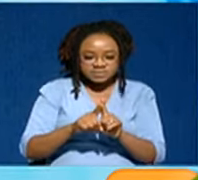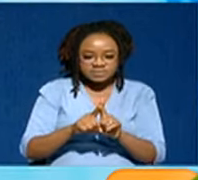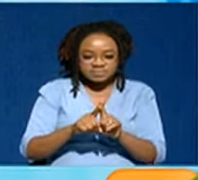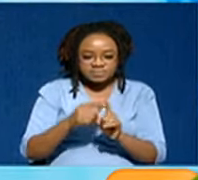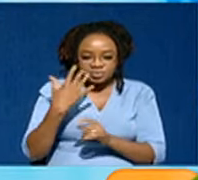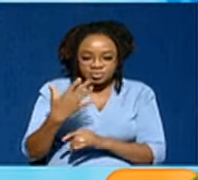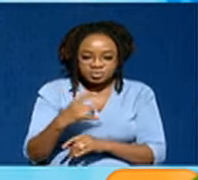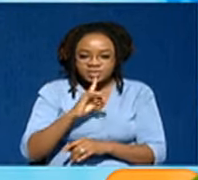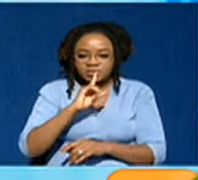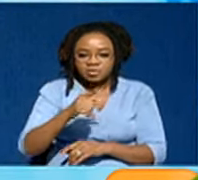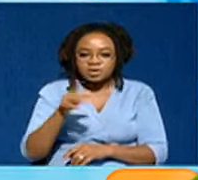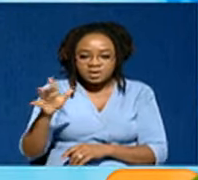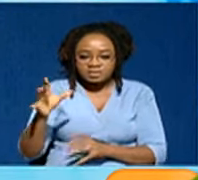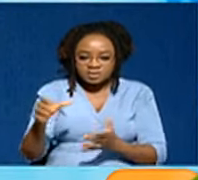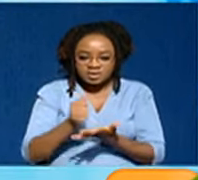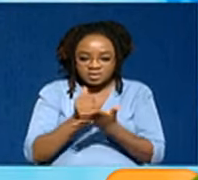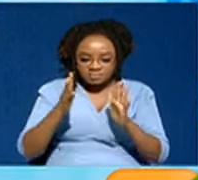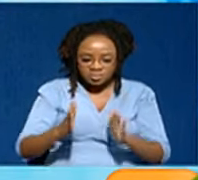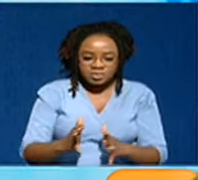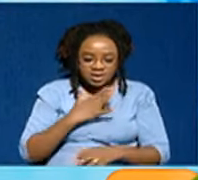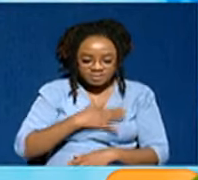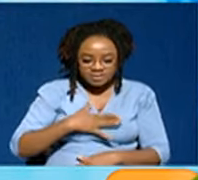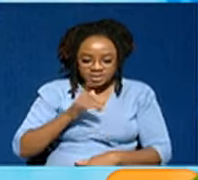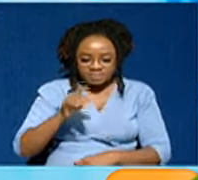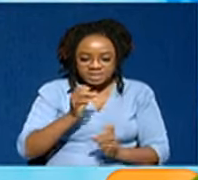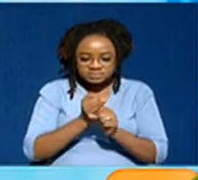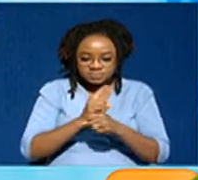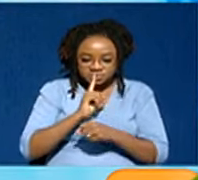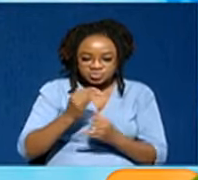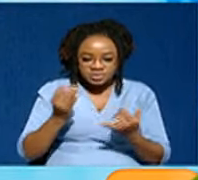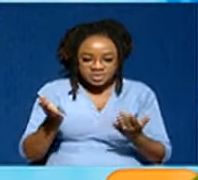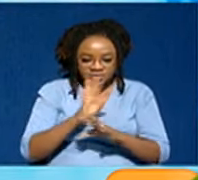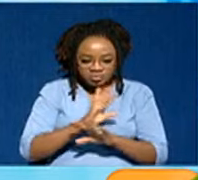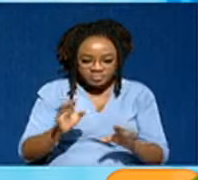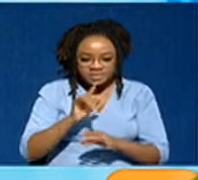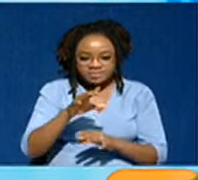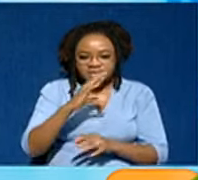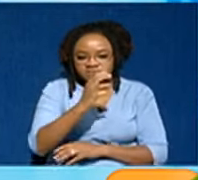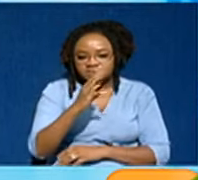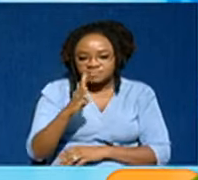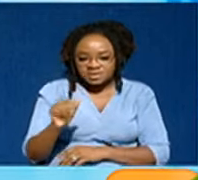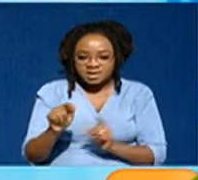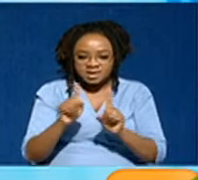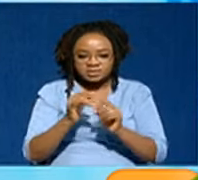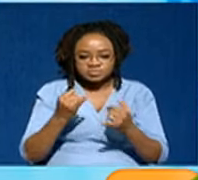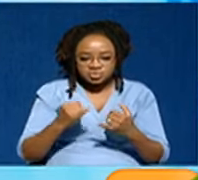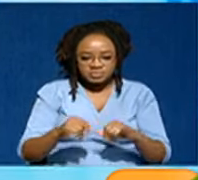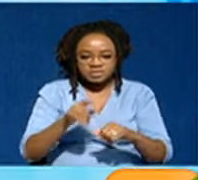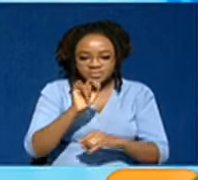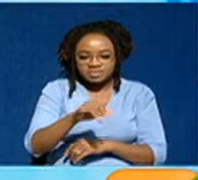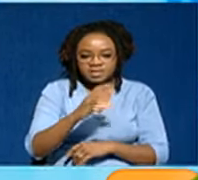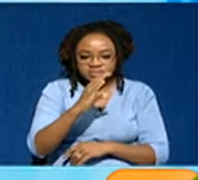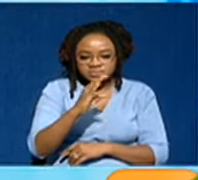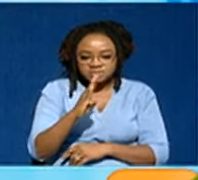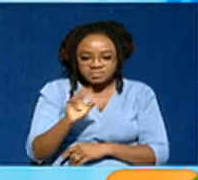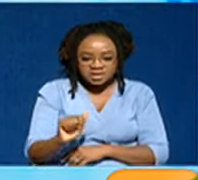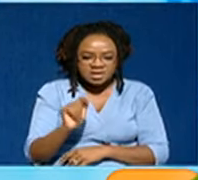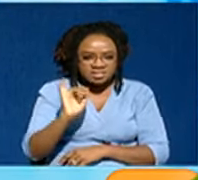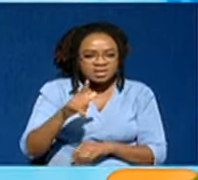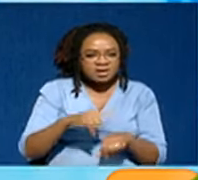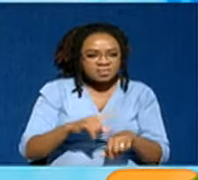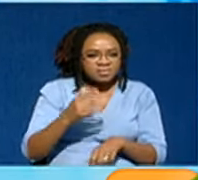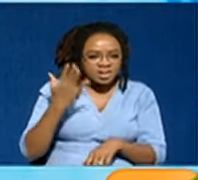the employers to ensure that they conclude the CBAs and implement the CBAs. That was, I think, early last year.